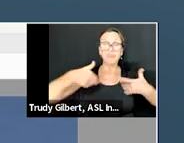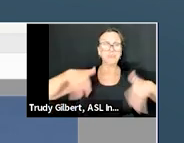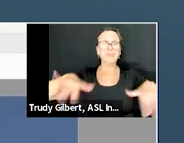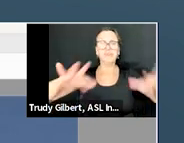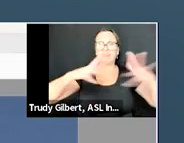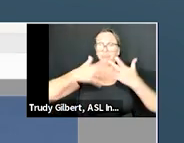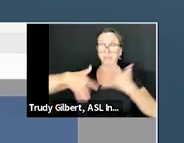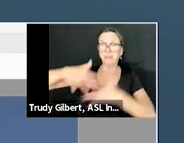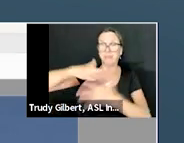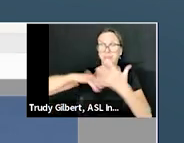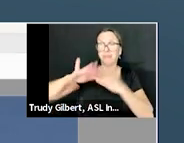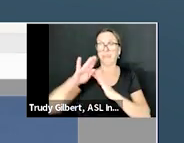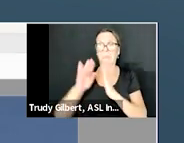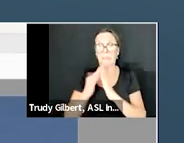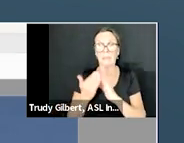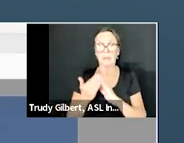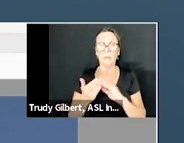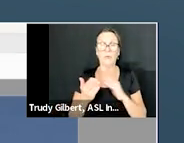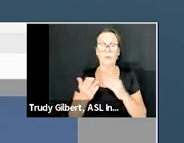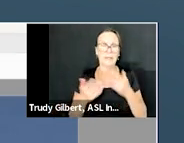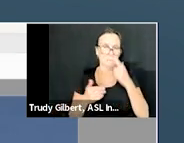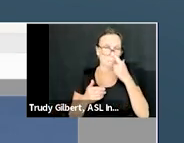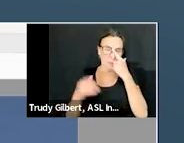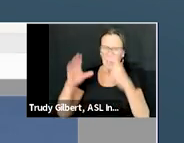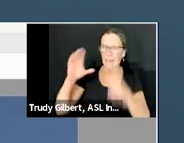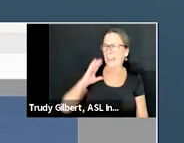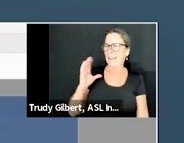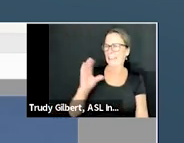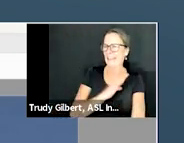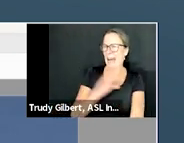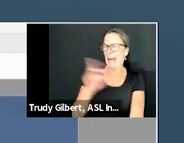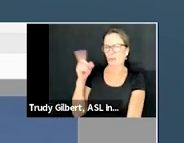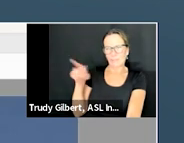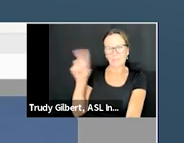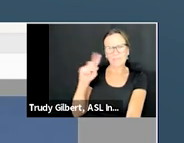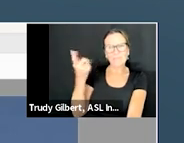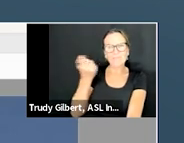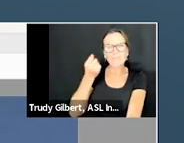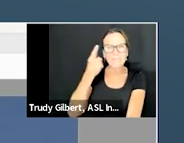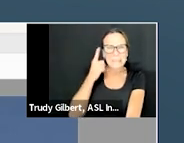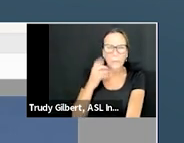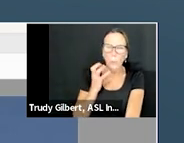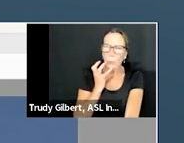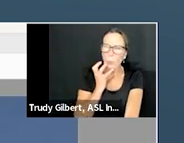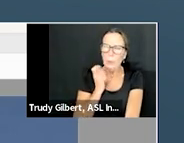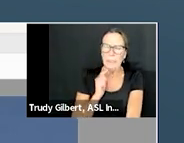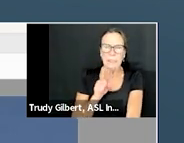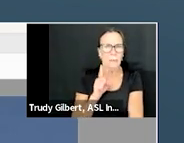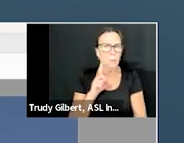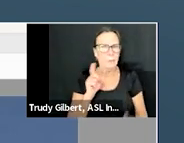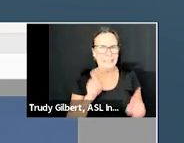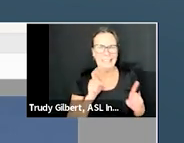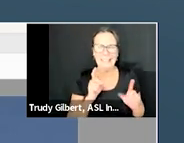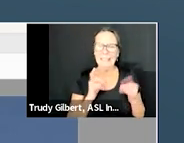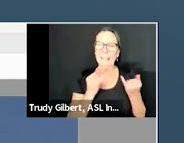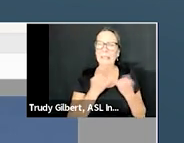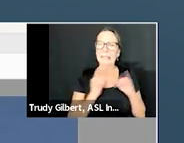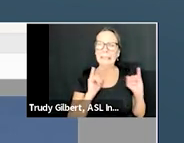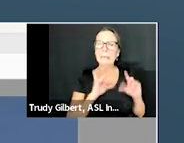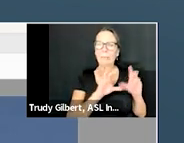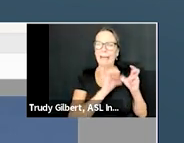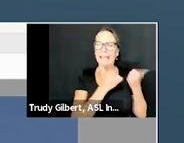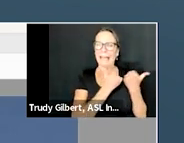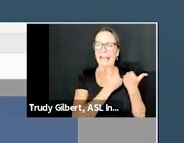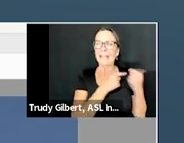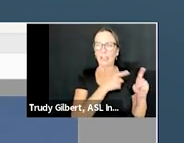community. Congress understood that there needed to be an independent agency